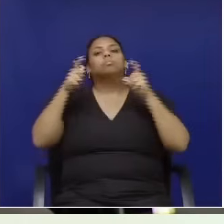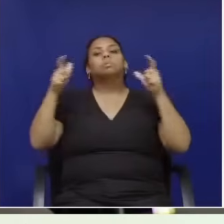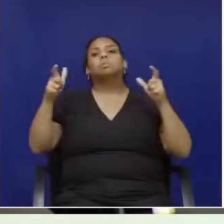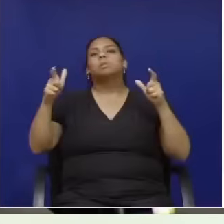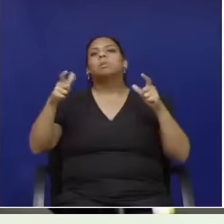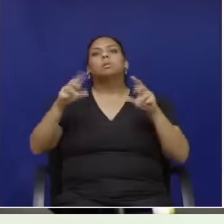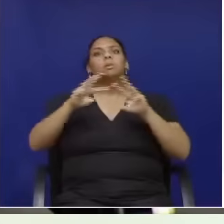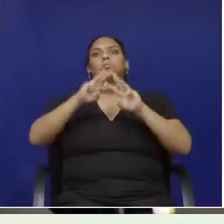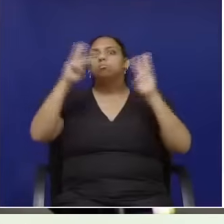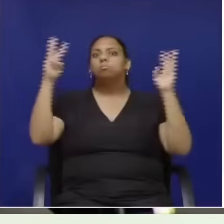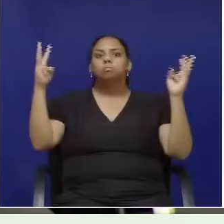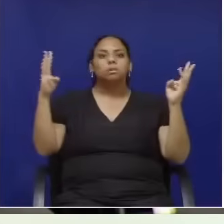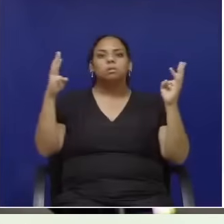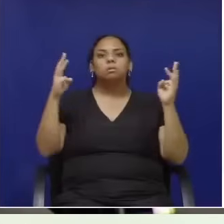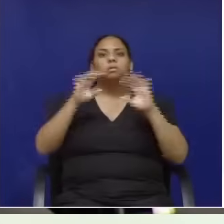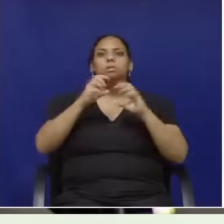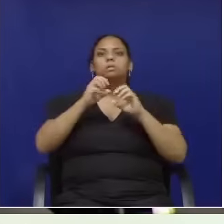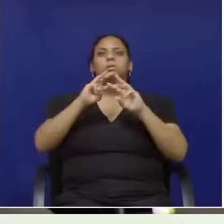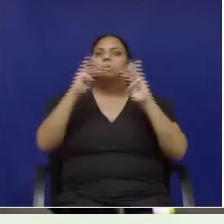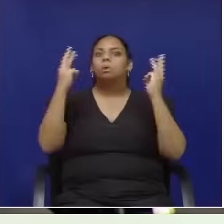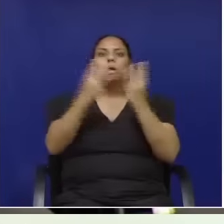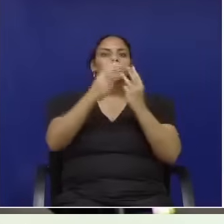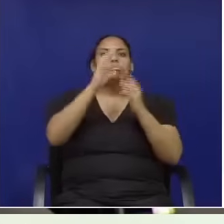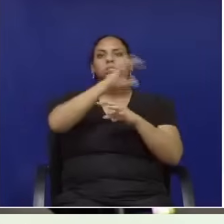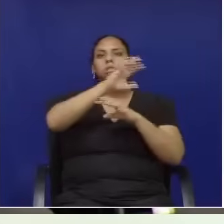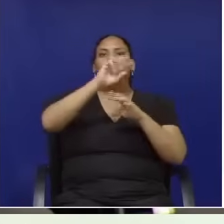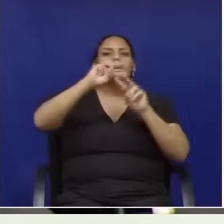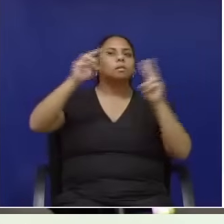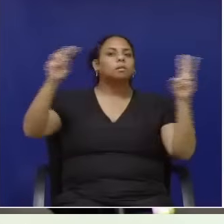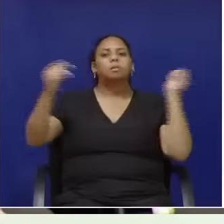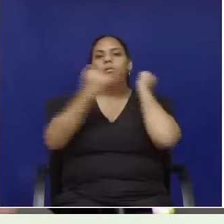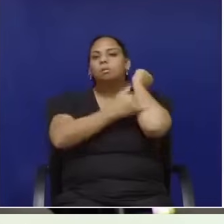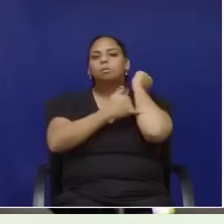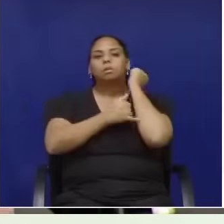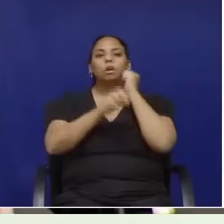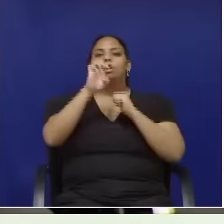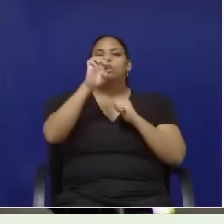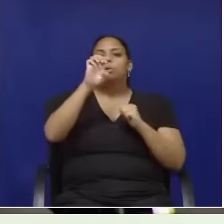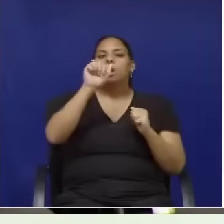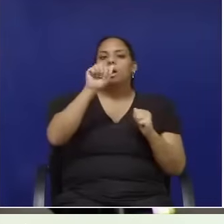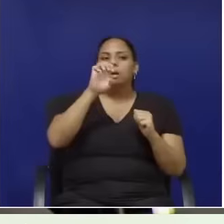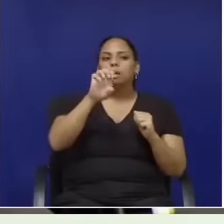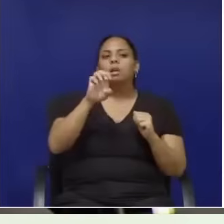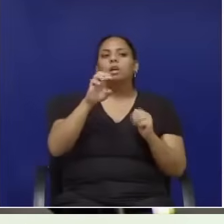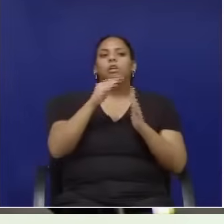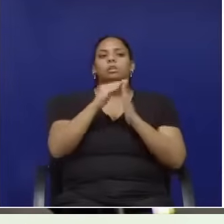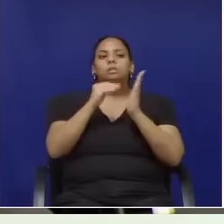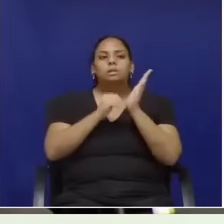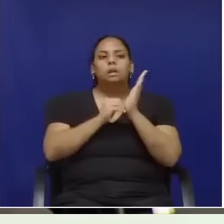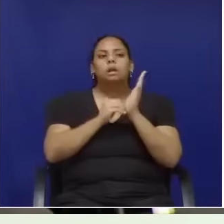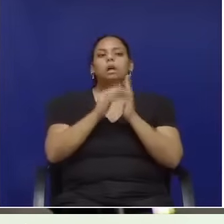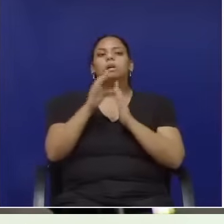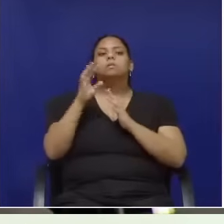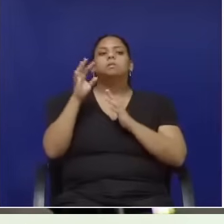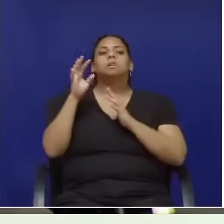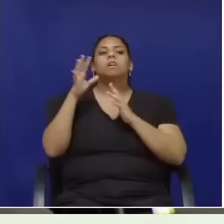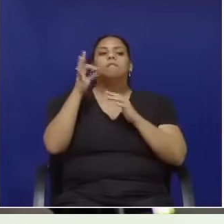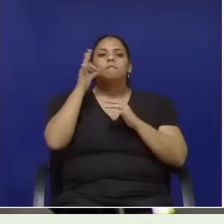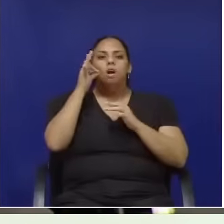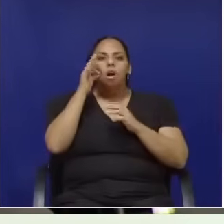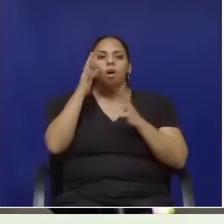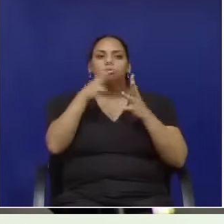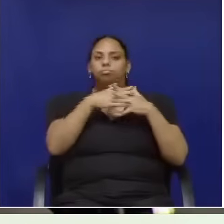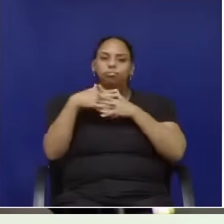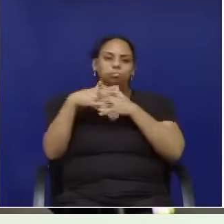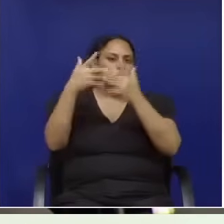around the world, including the UAE that I mentioned, New Zealand, France, the US, and a litany of others. We have